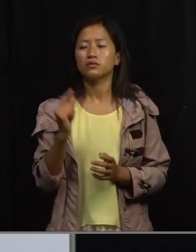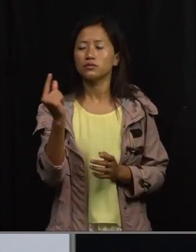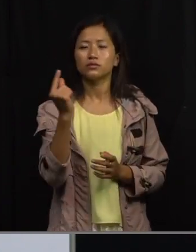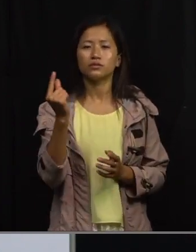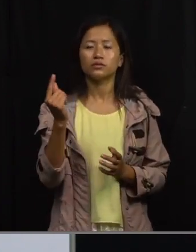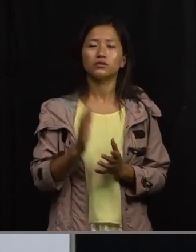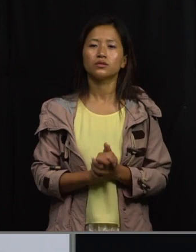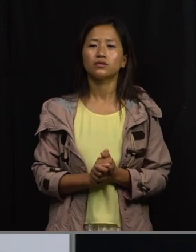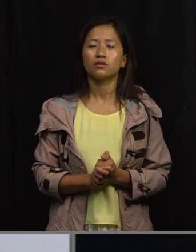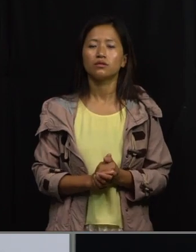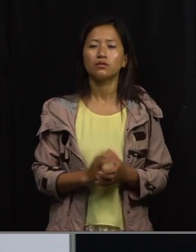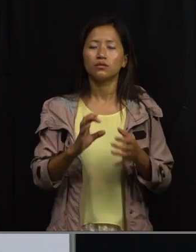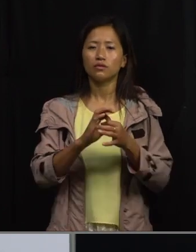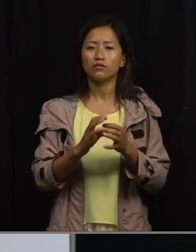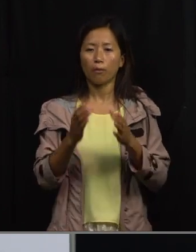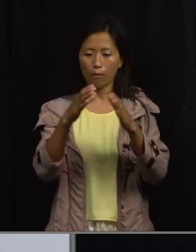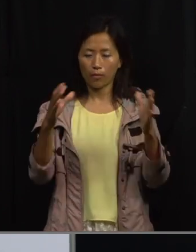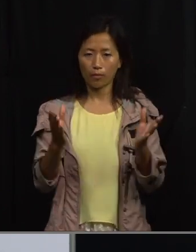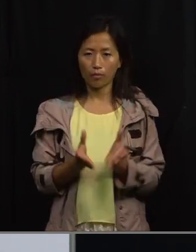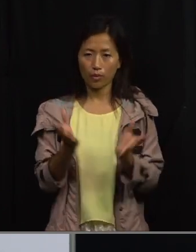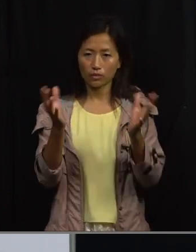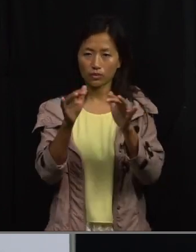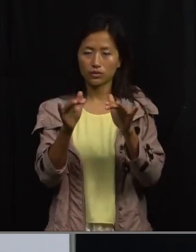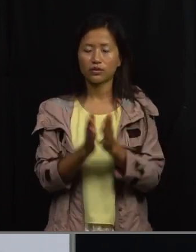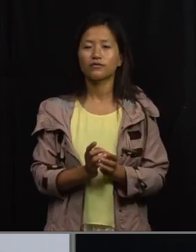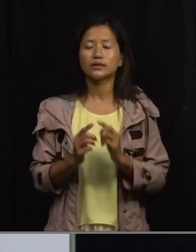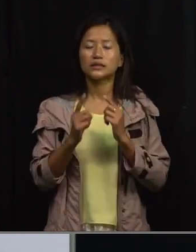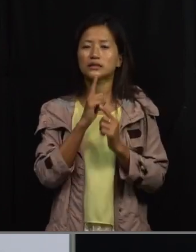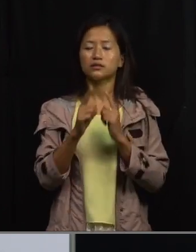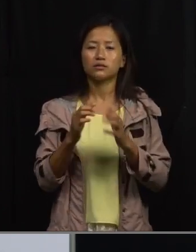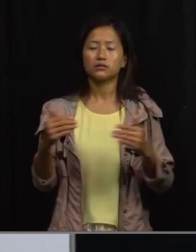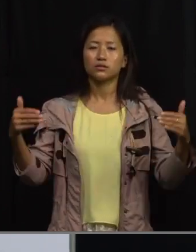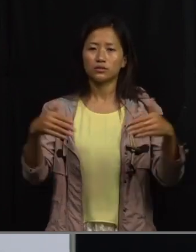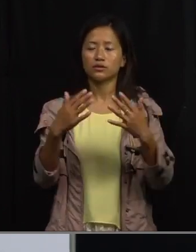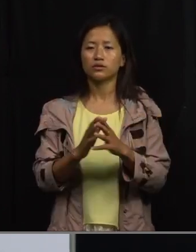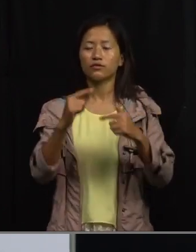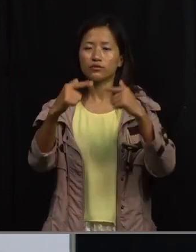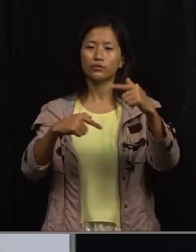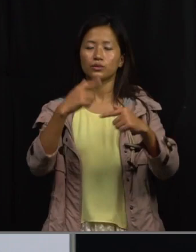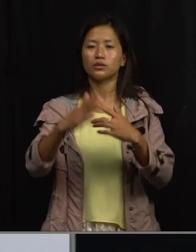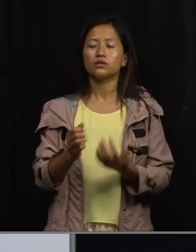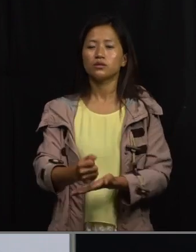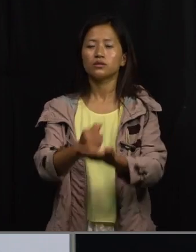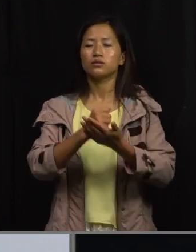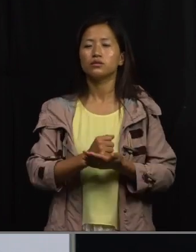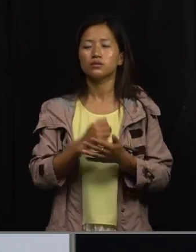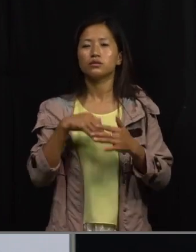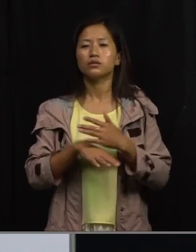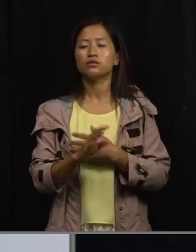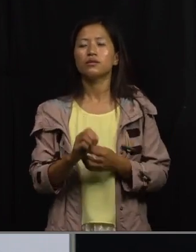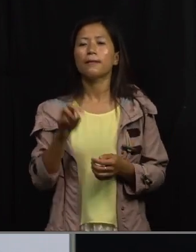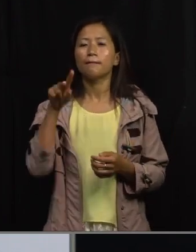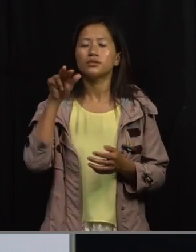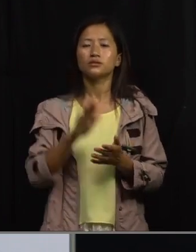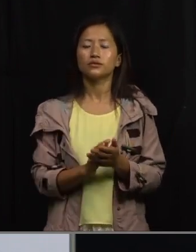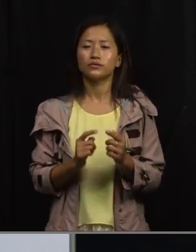use, of pot as well as with the introduction of the wheel. It also helps in the means